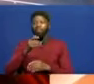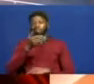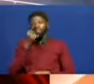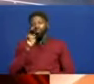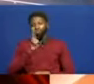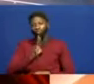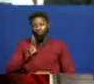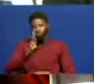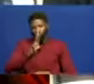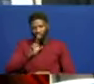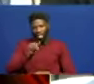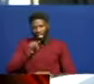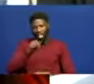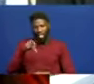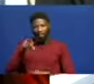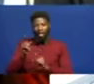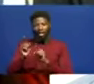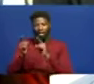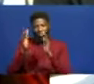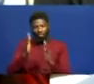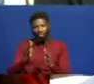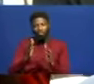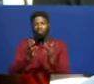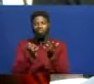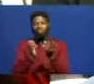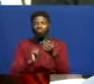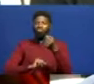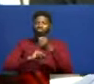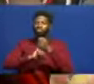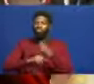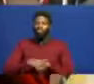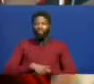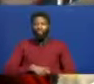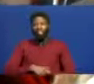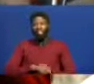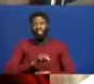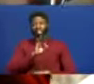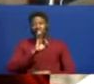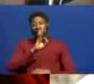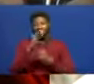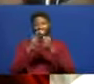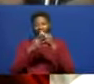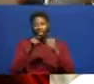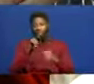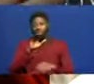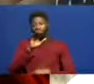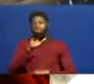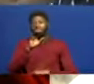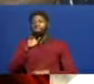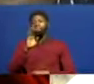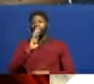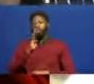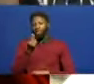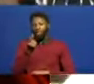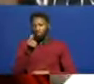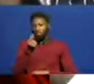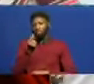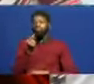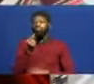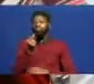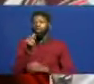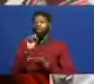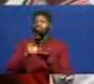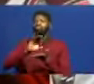businesses. Hustler Fund has so far disbursed 39.5 billion shillings with the 28 billion shillings paid back.